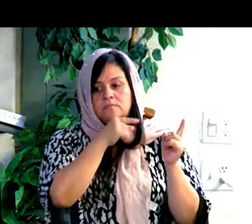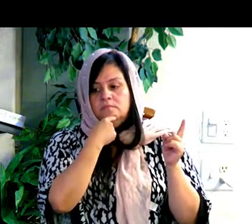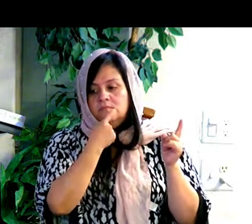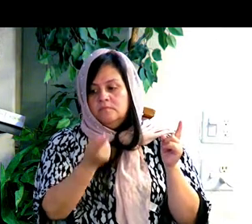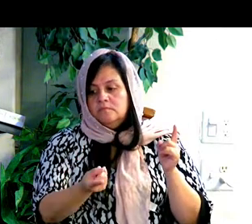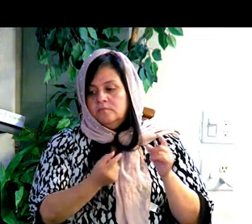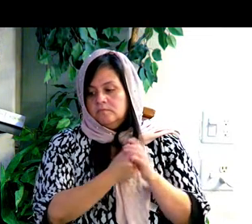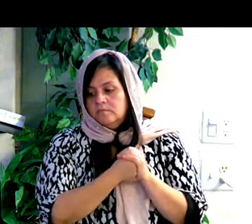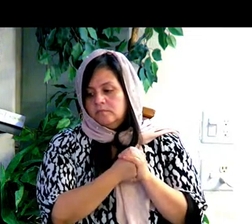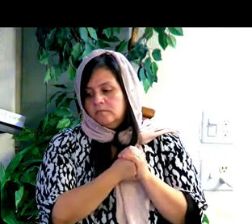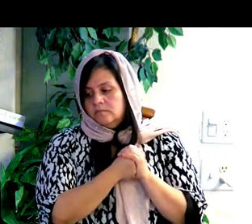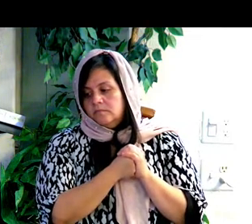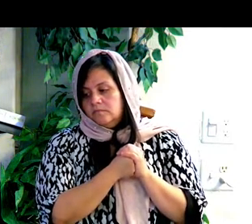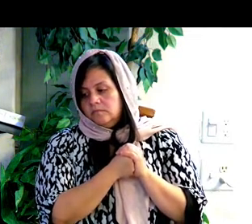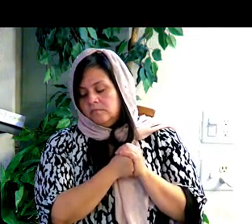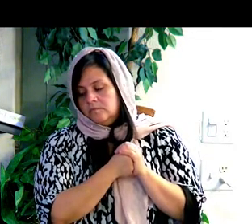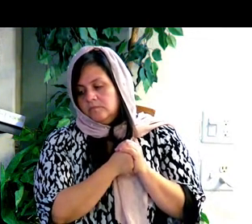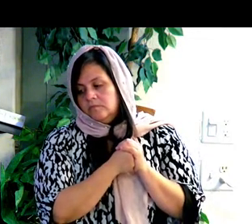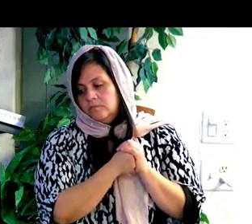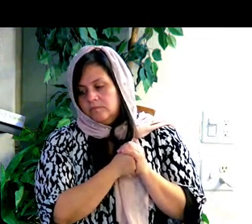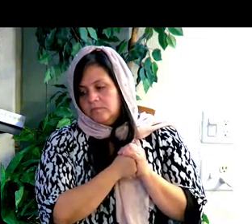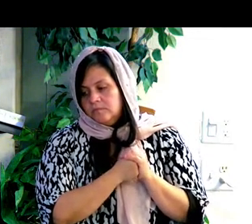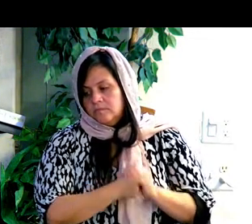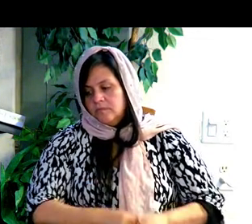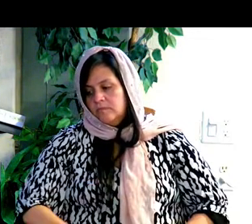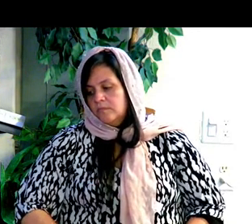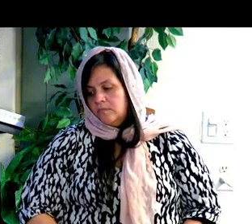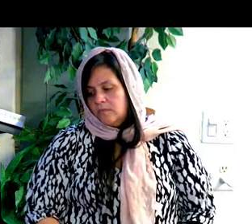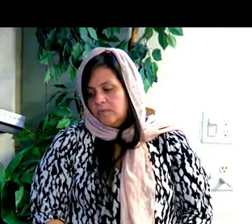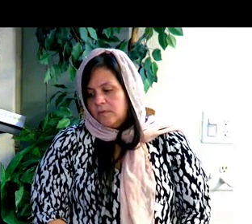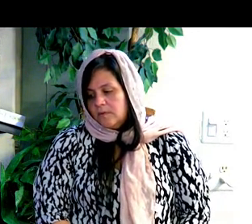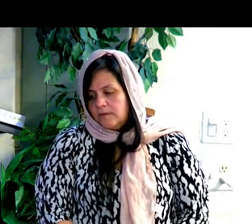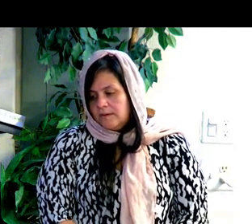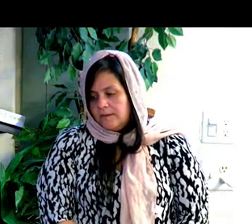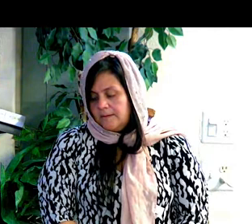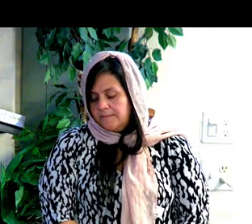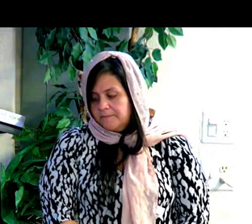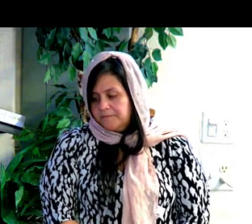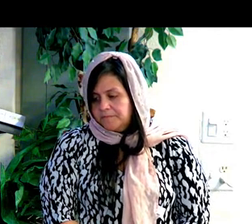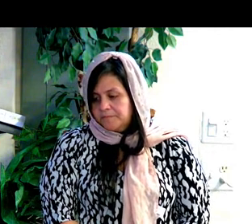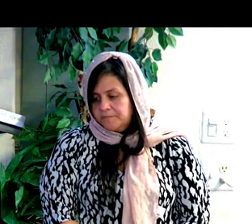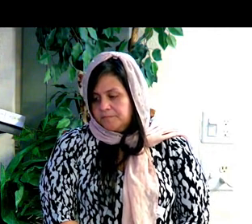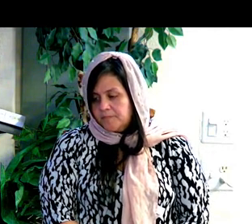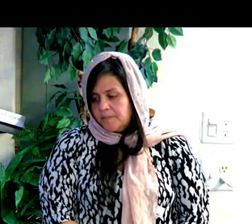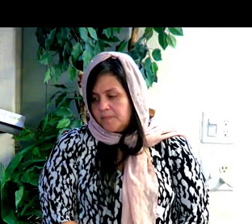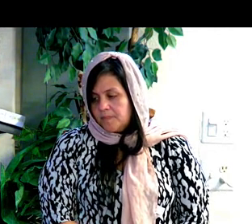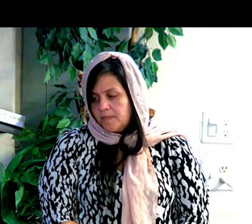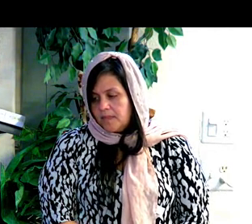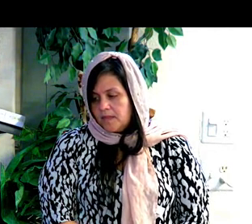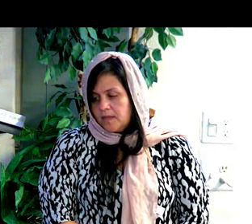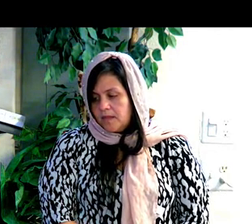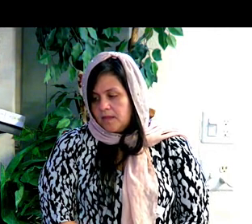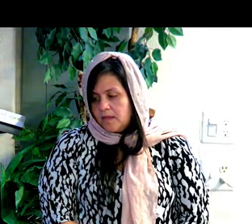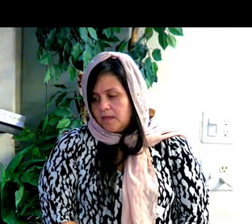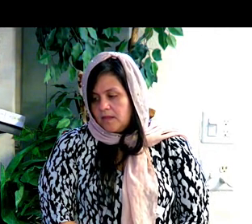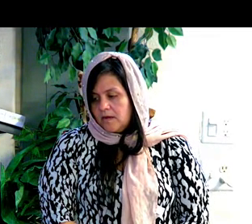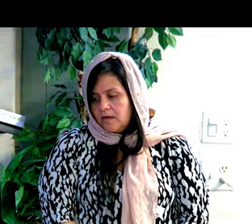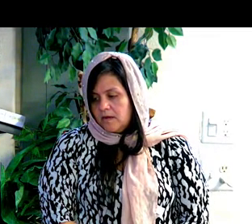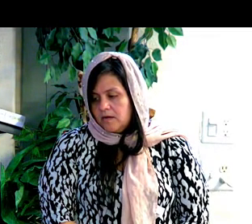had ordered. 18 and 19 of chapter 24, 1 Samuel.